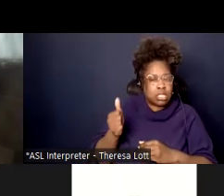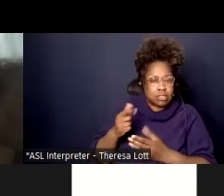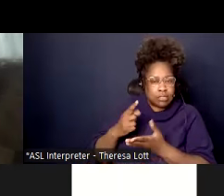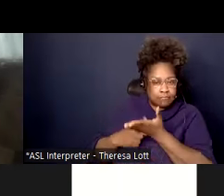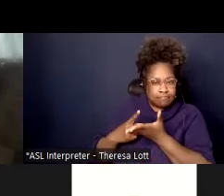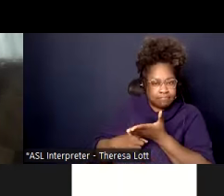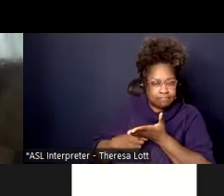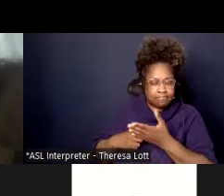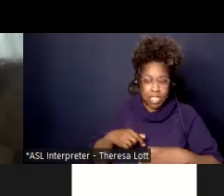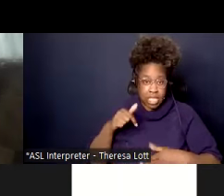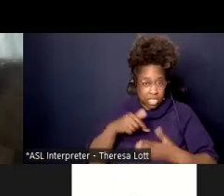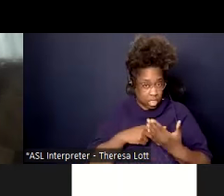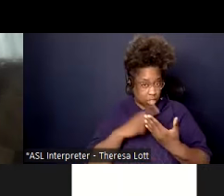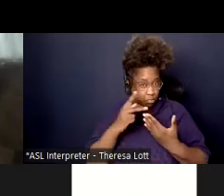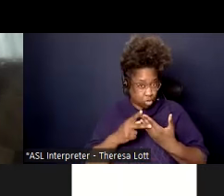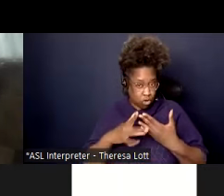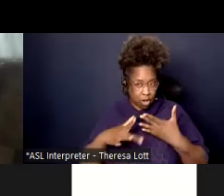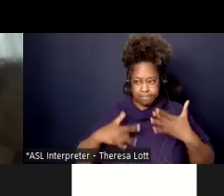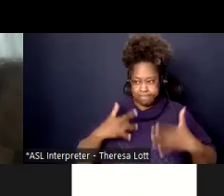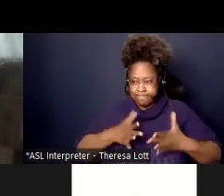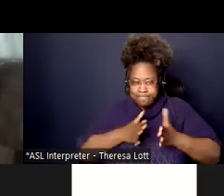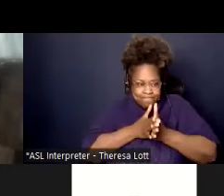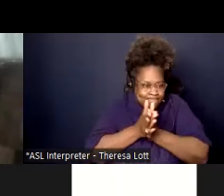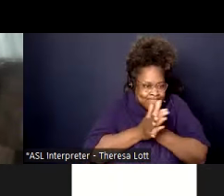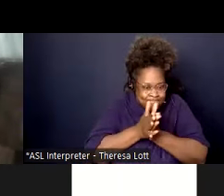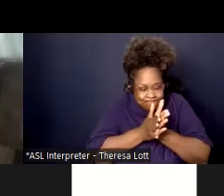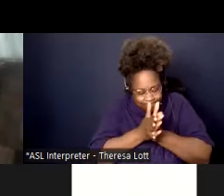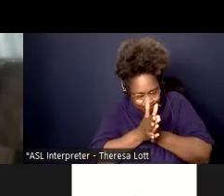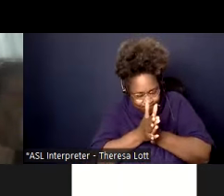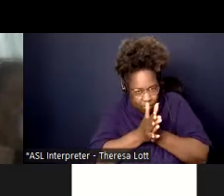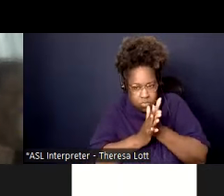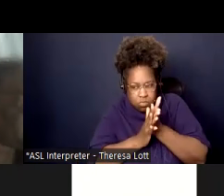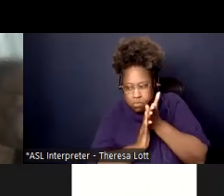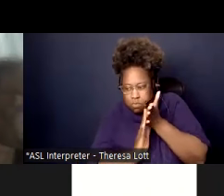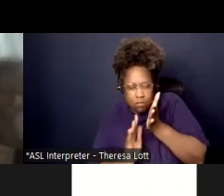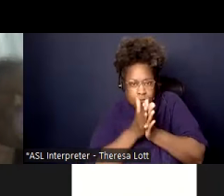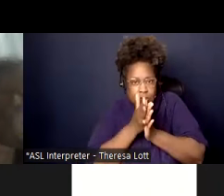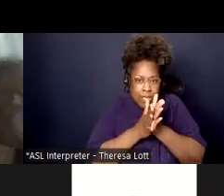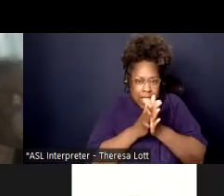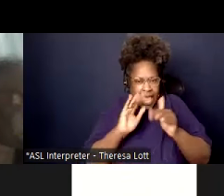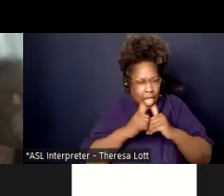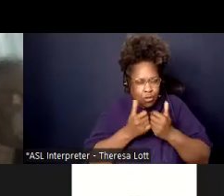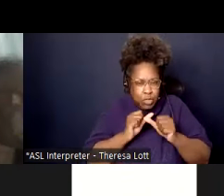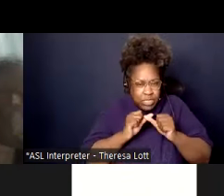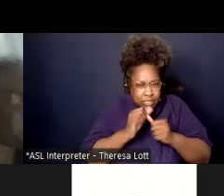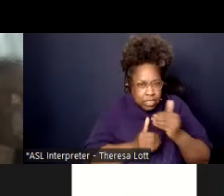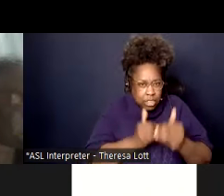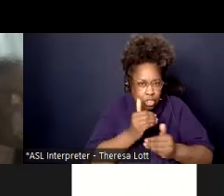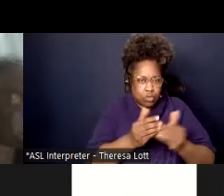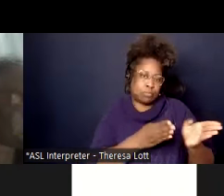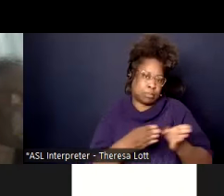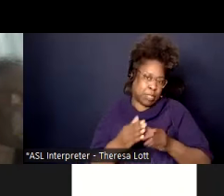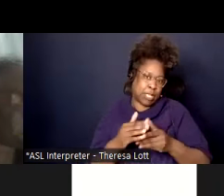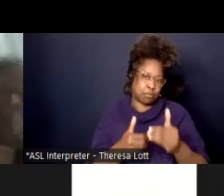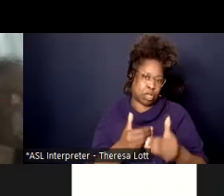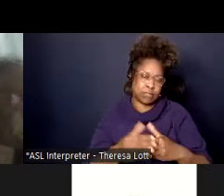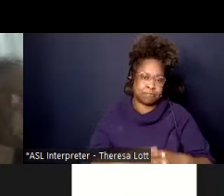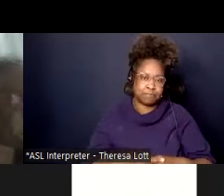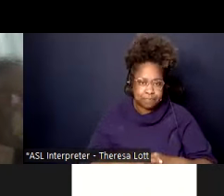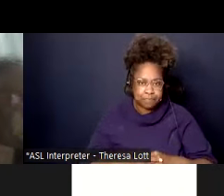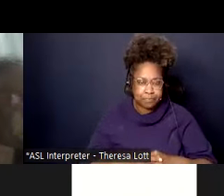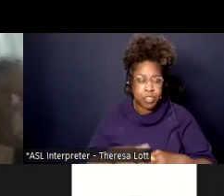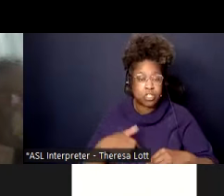continue the momentum of this program and really kind of continue to support the implementation of the planning process. So I think